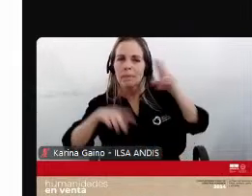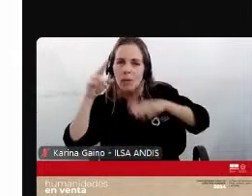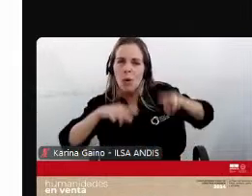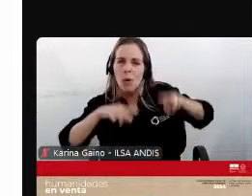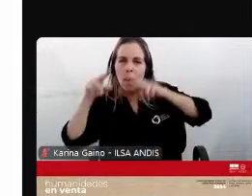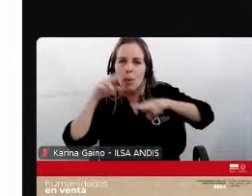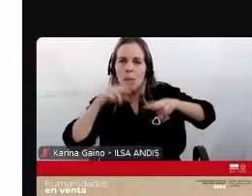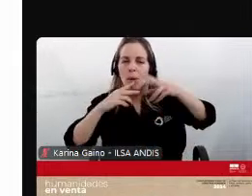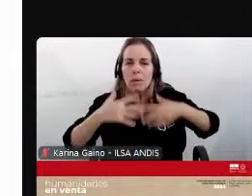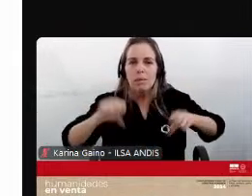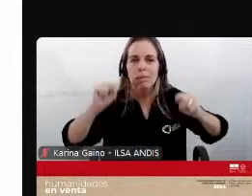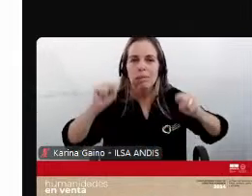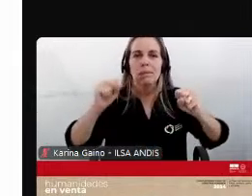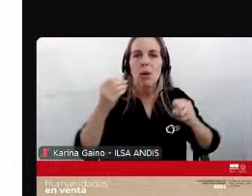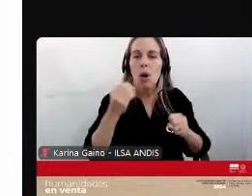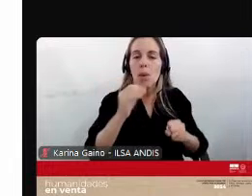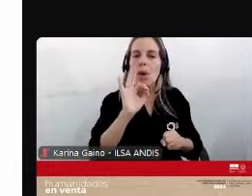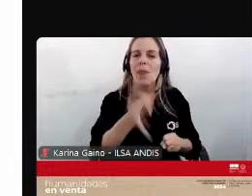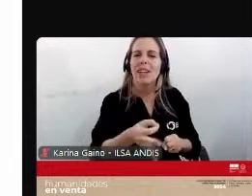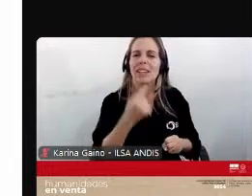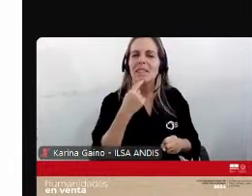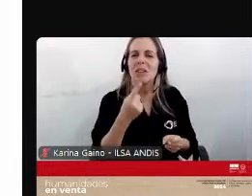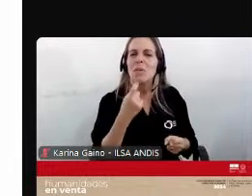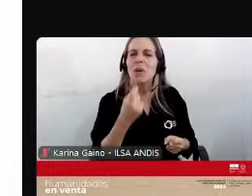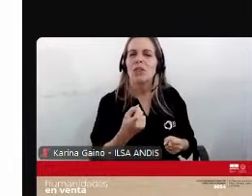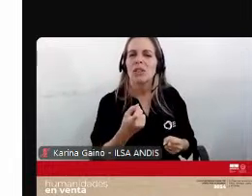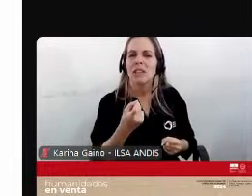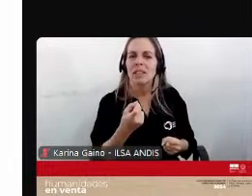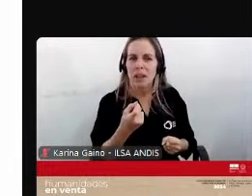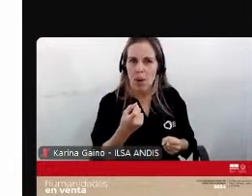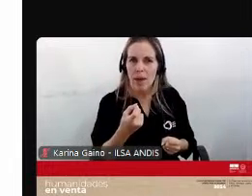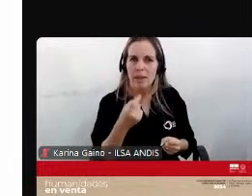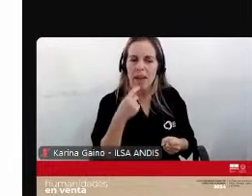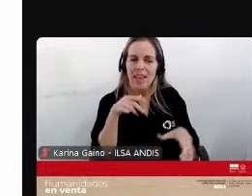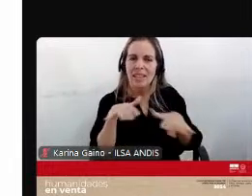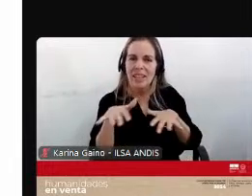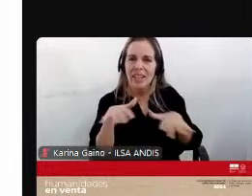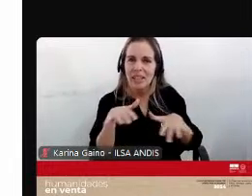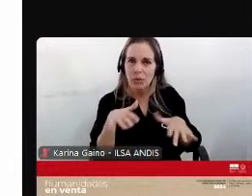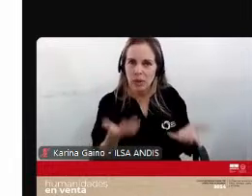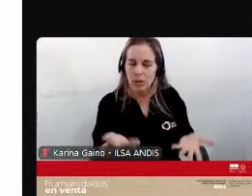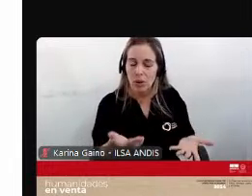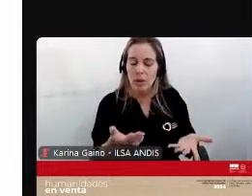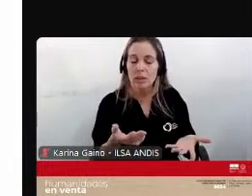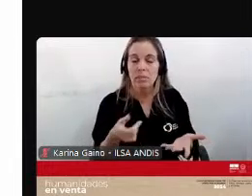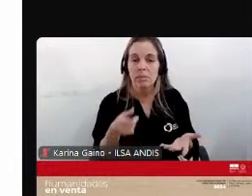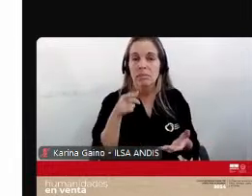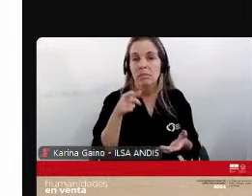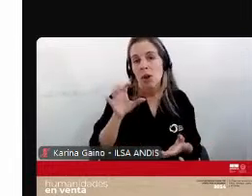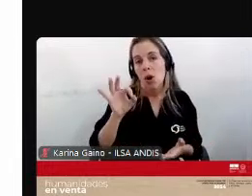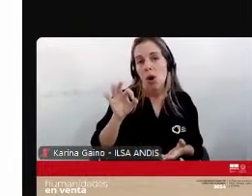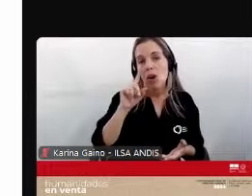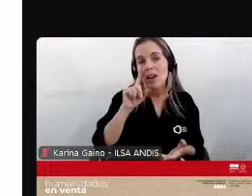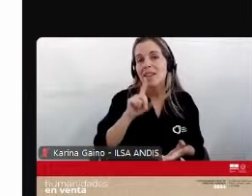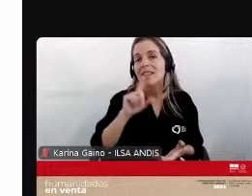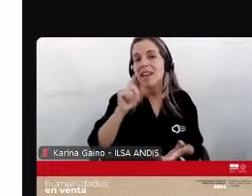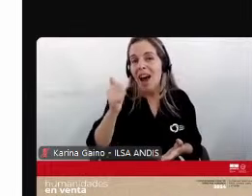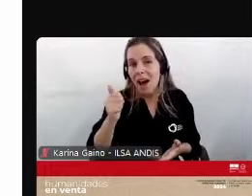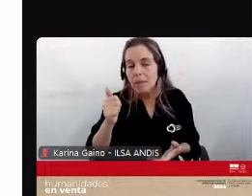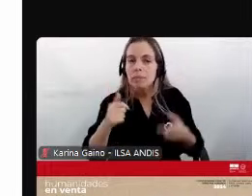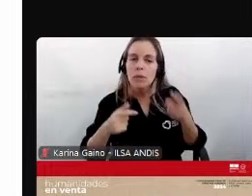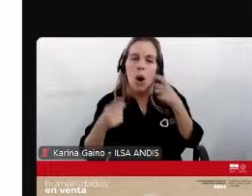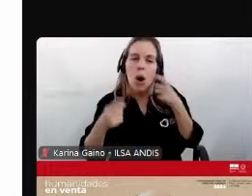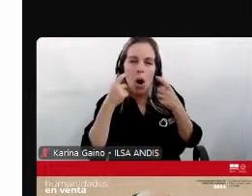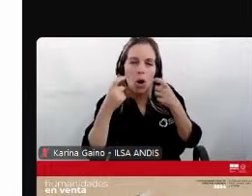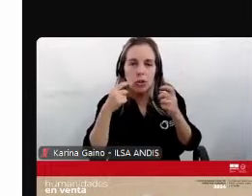labor, and we're the first organization to operationalize these indicators in this kind of in-depth research. We've actually used each one of these